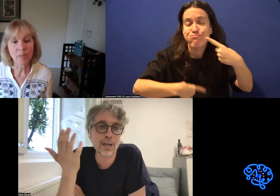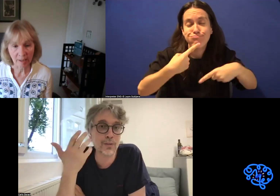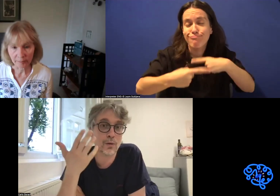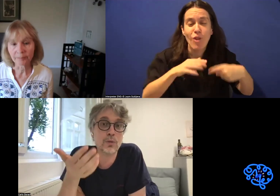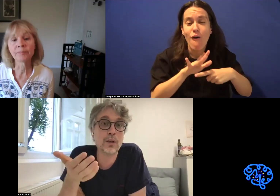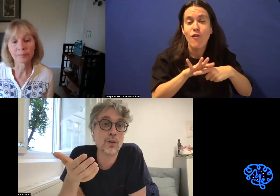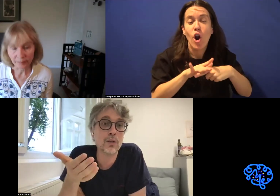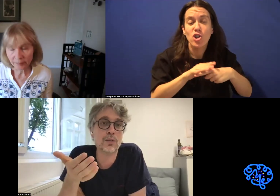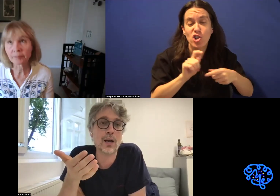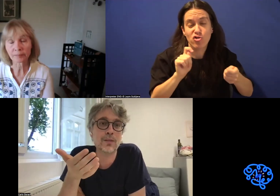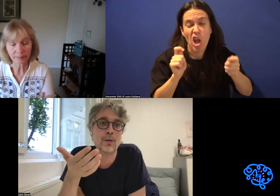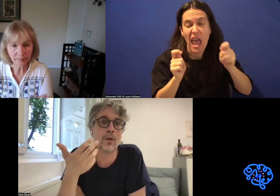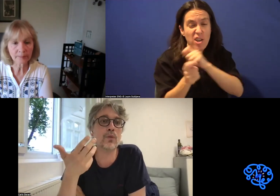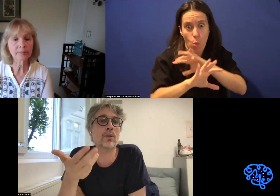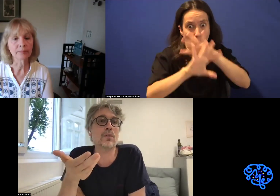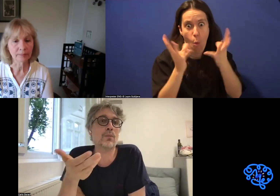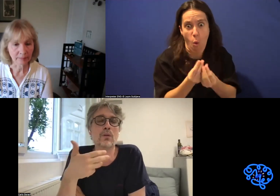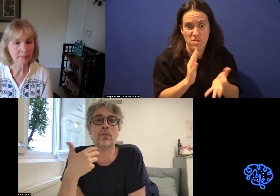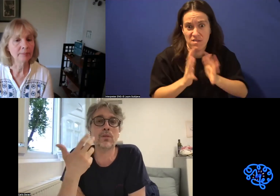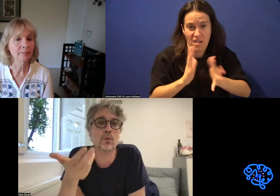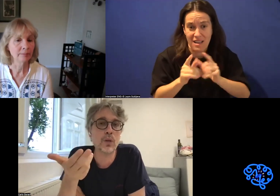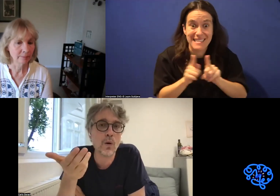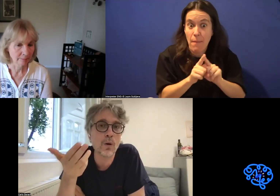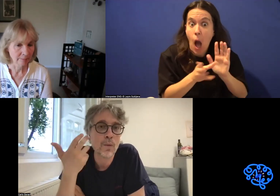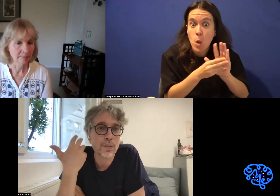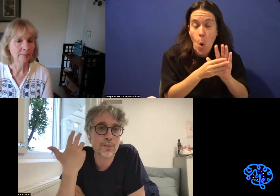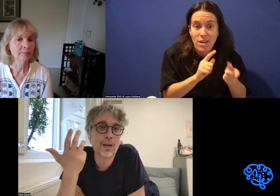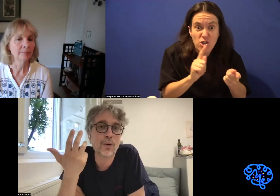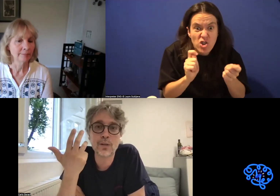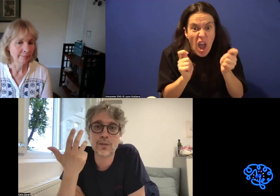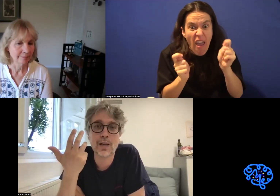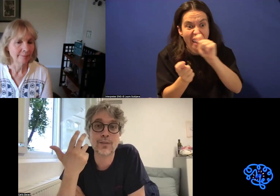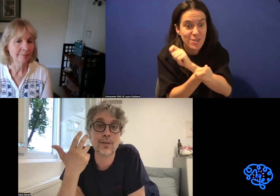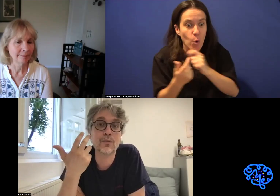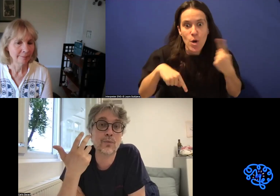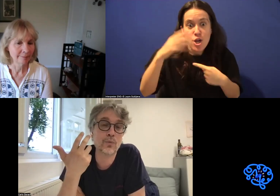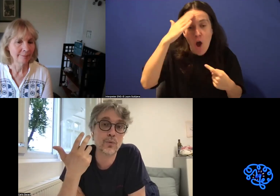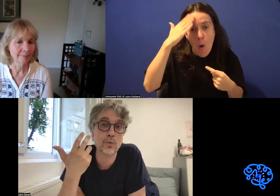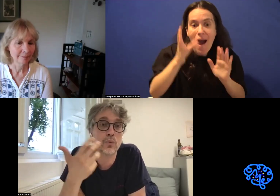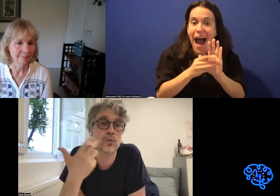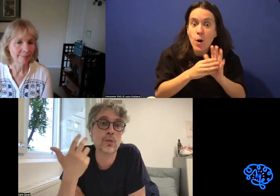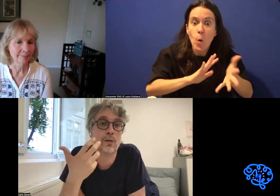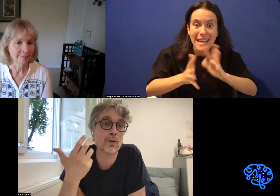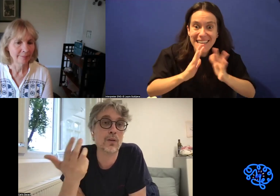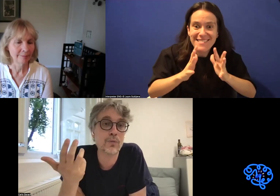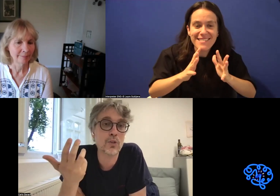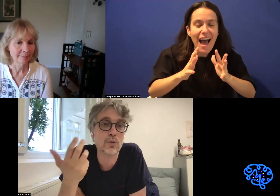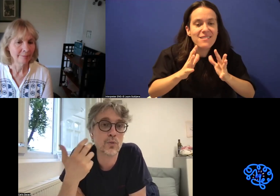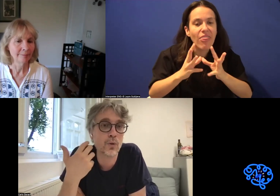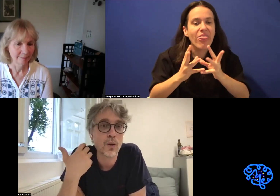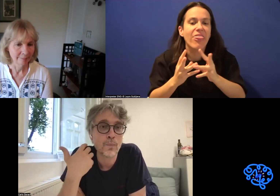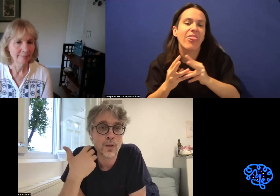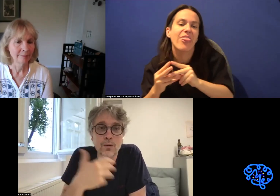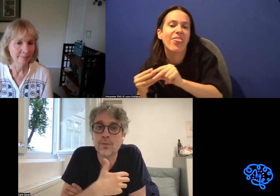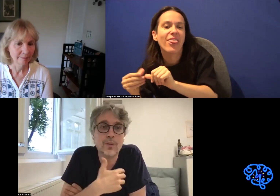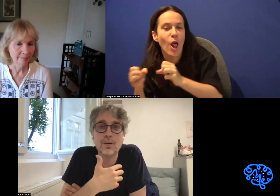of signs, including iconic signs. And one of the things that we know is that iconic signs tend to lose their iconic features.